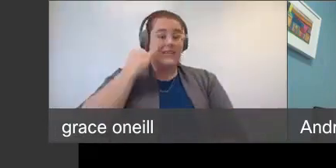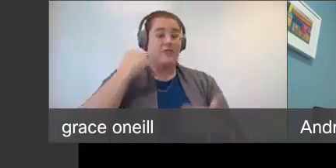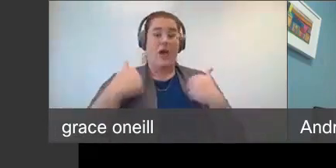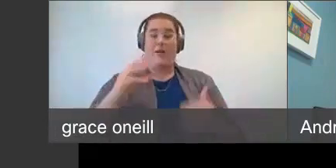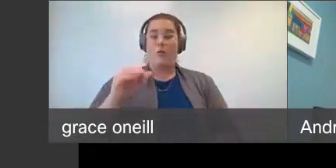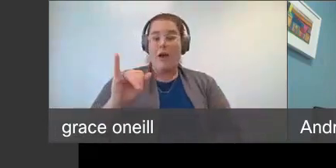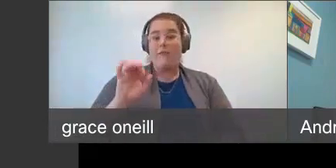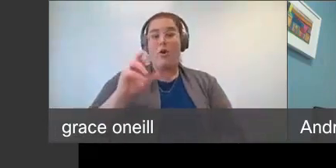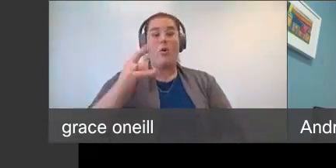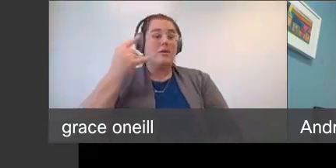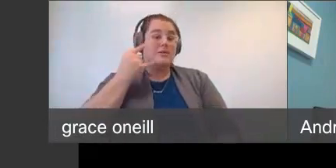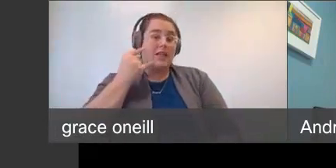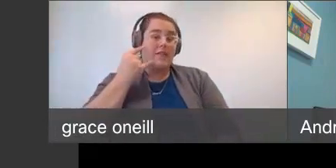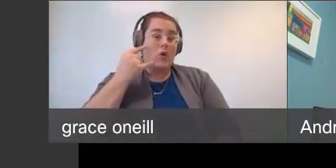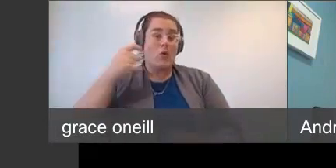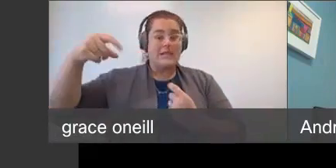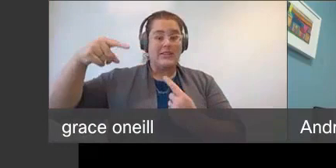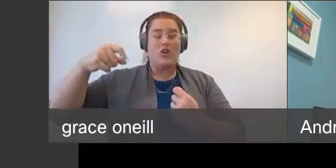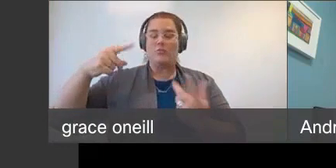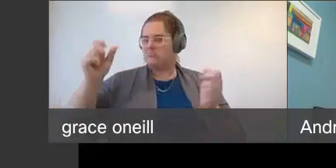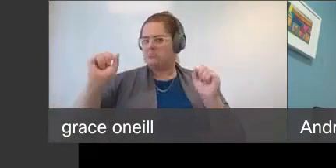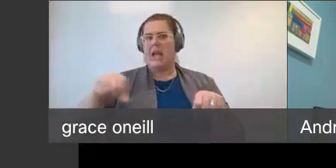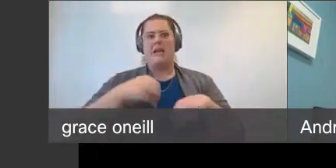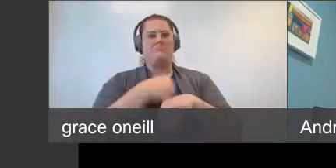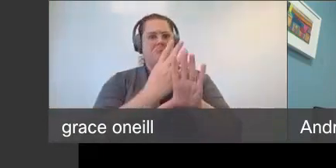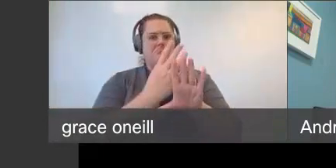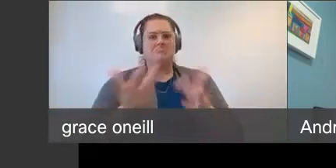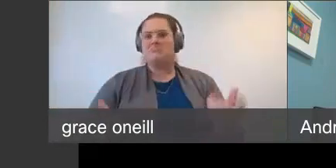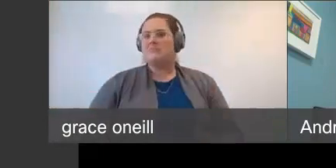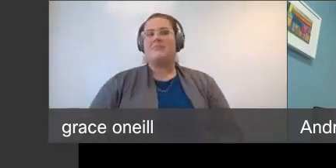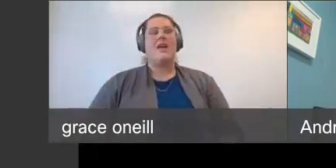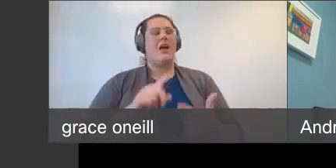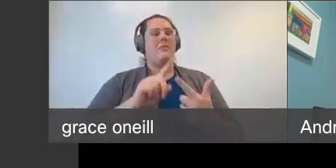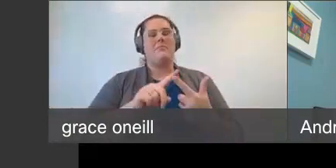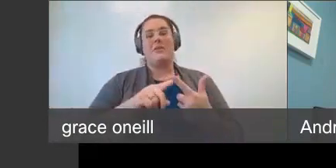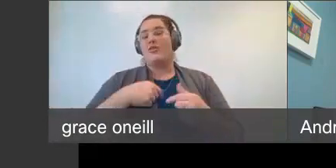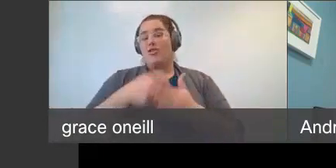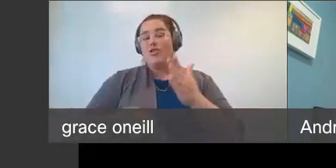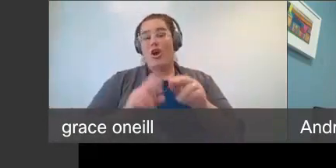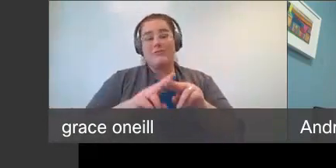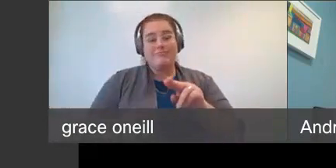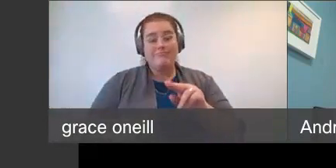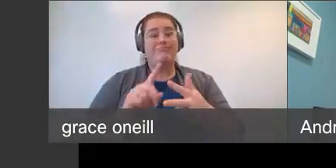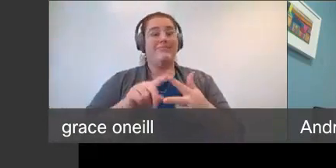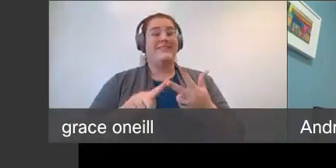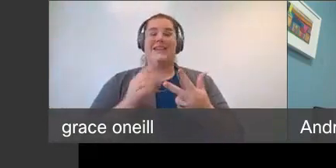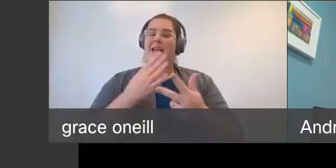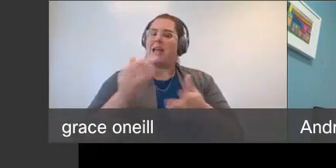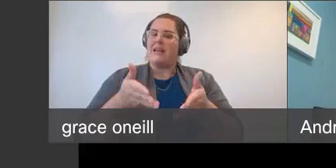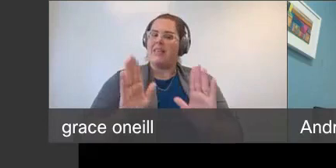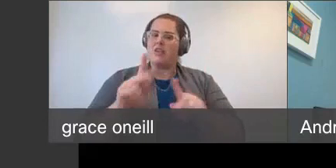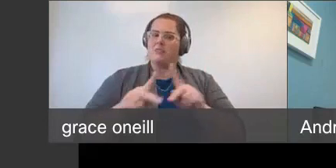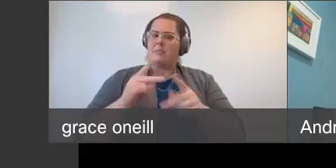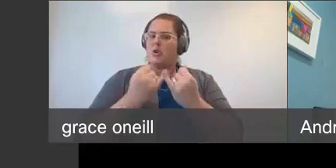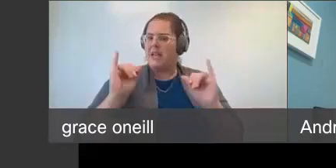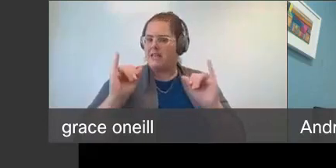It decreases costs, and it really allows for a safety net, allows for individuals to live independent, productive lives.